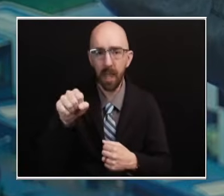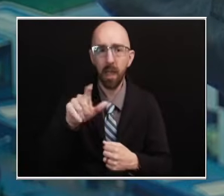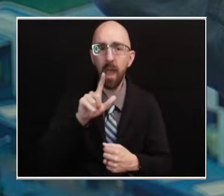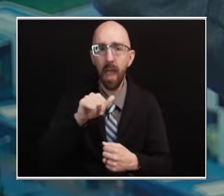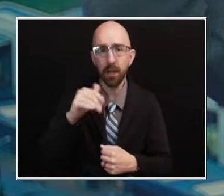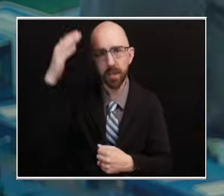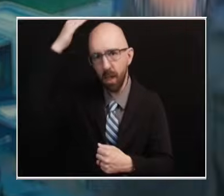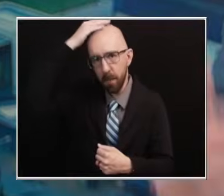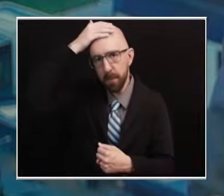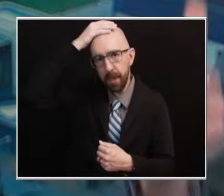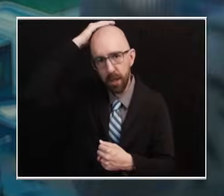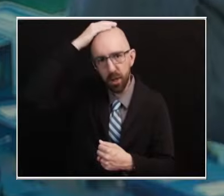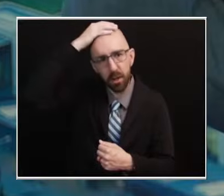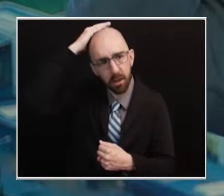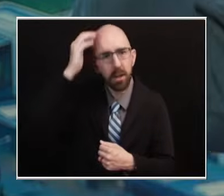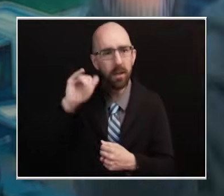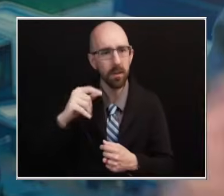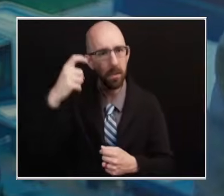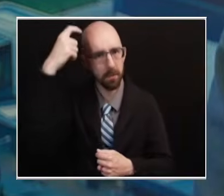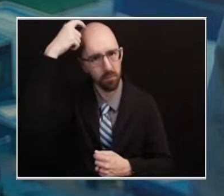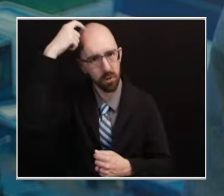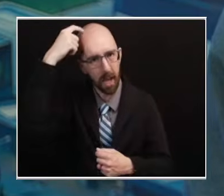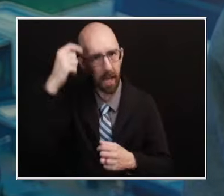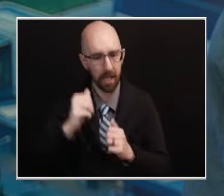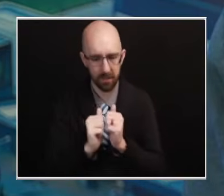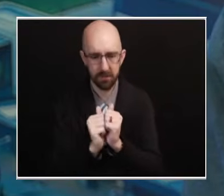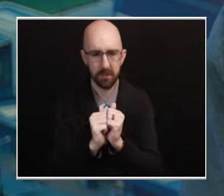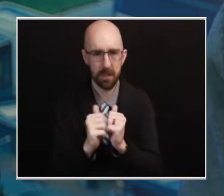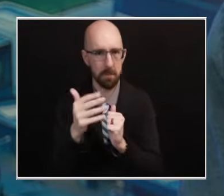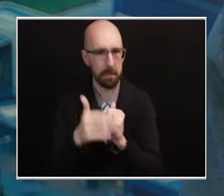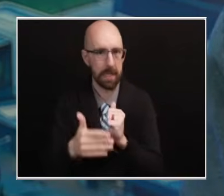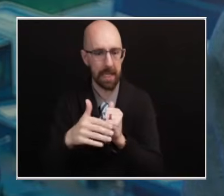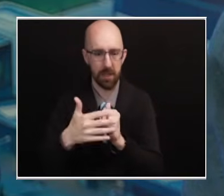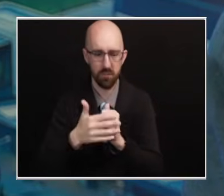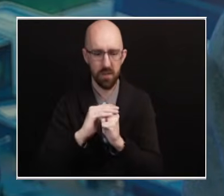where the brain bleeds were, I guess.